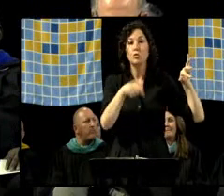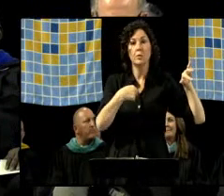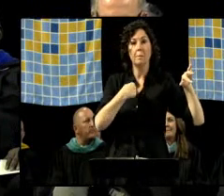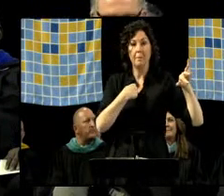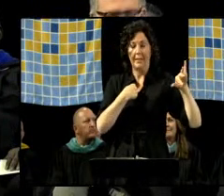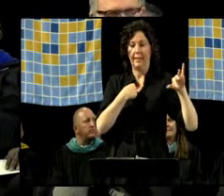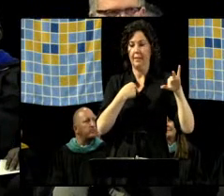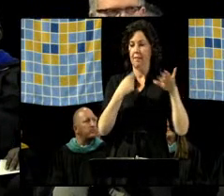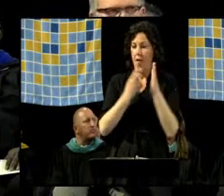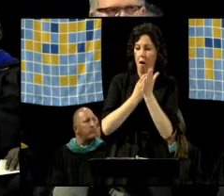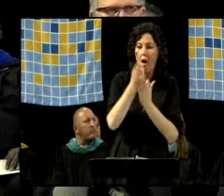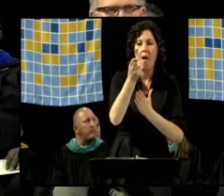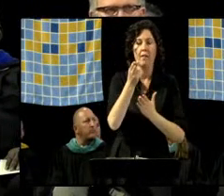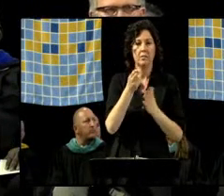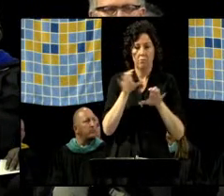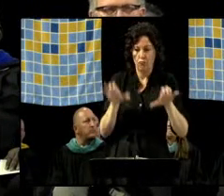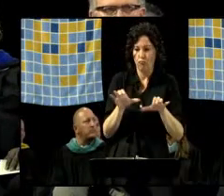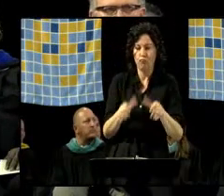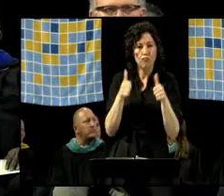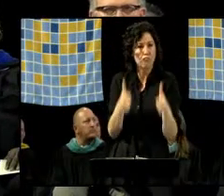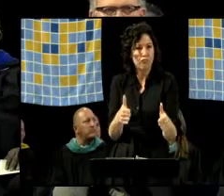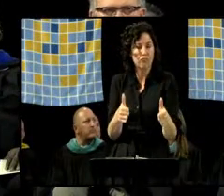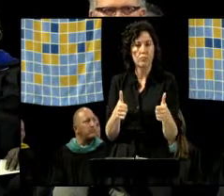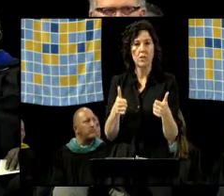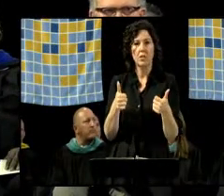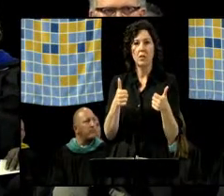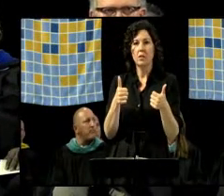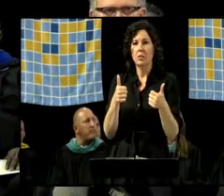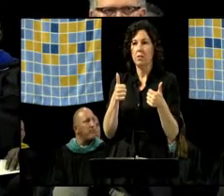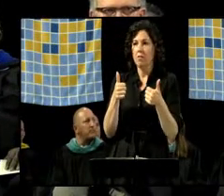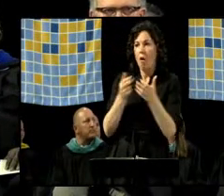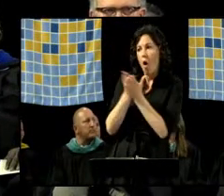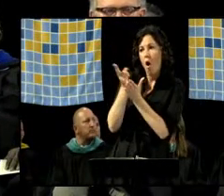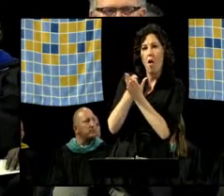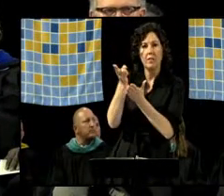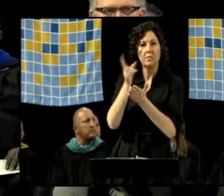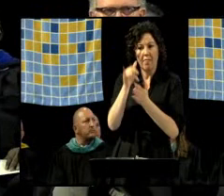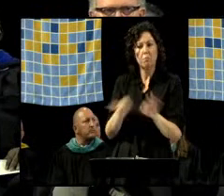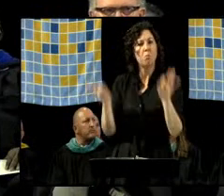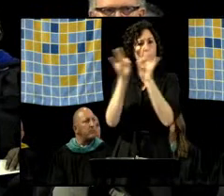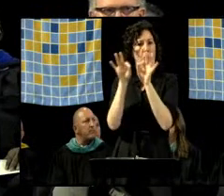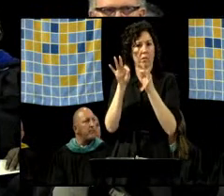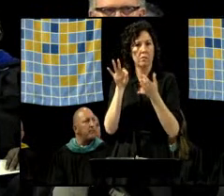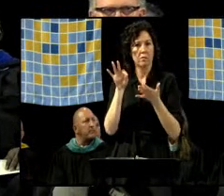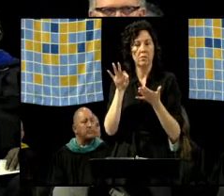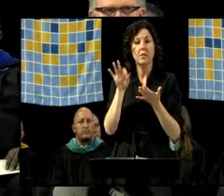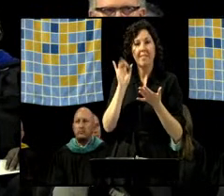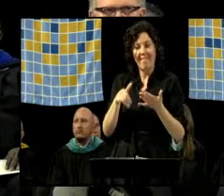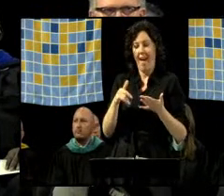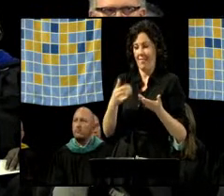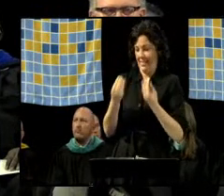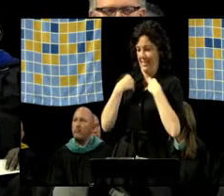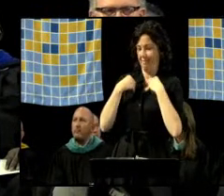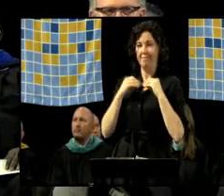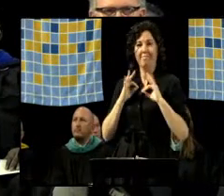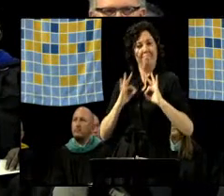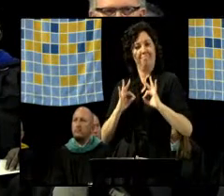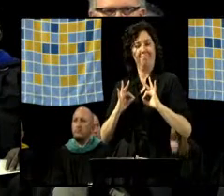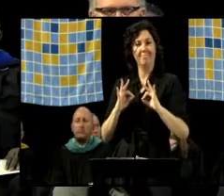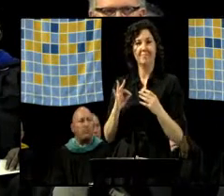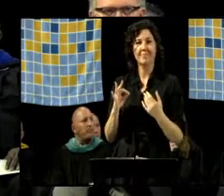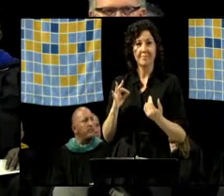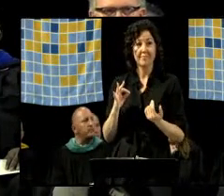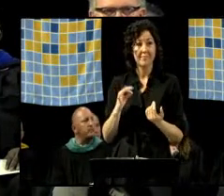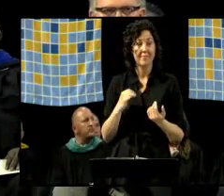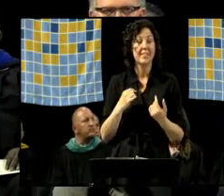integrity. It's important to remain apart from those with unjust motives in order to remain devoted to what is right. I, and